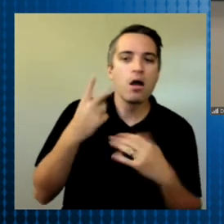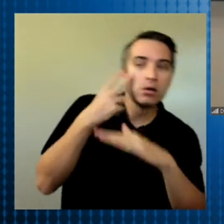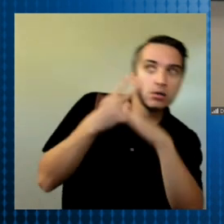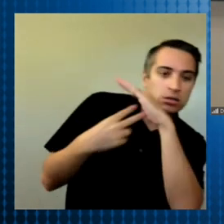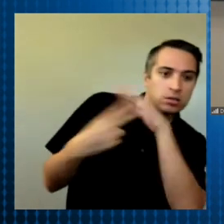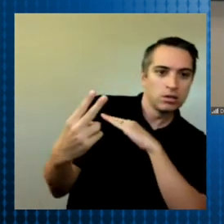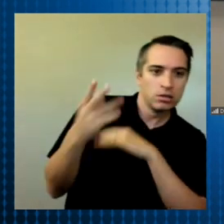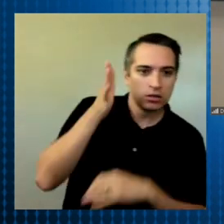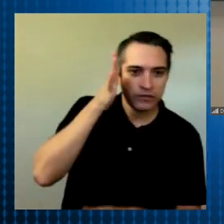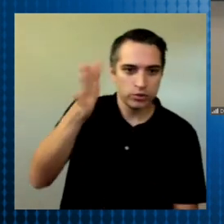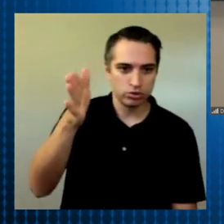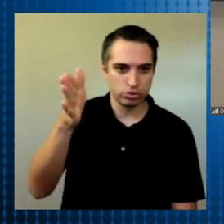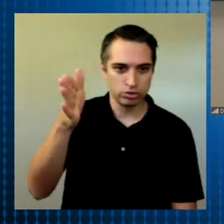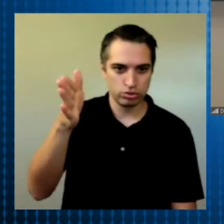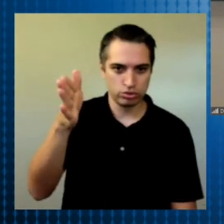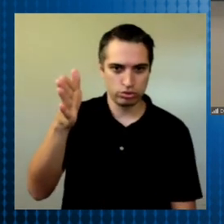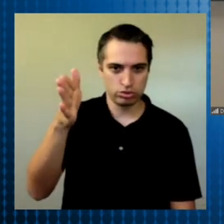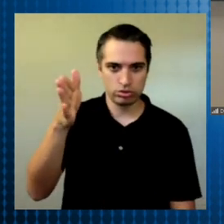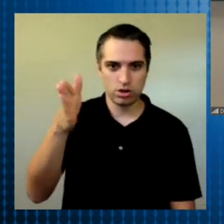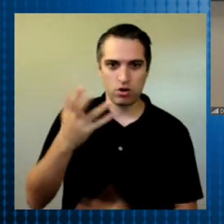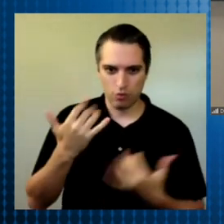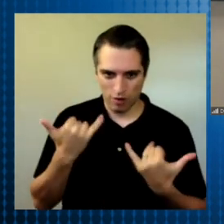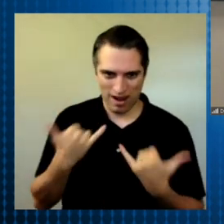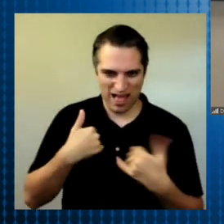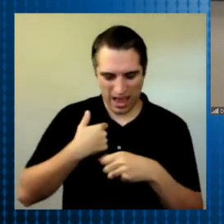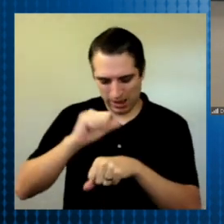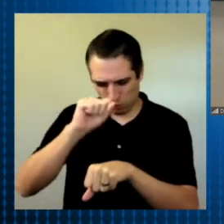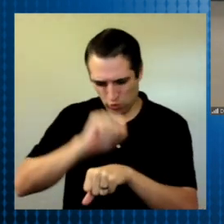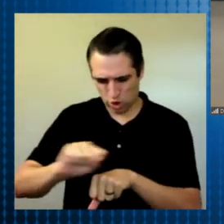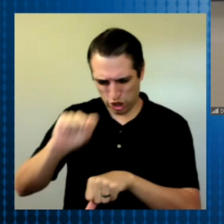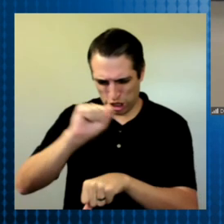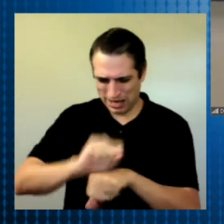now working on the biggest deal of my life here in Detroit.